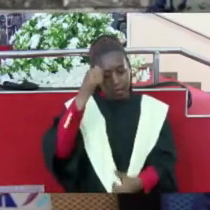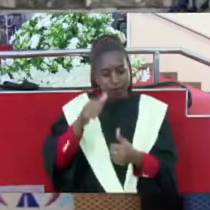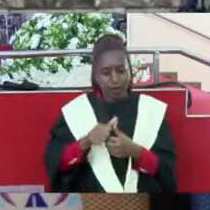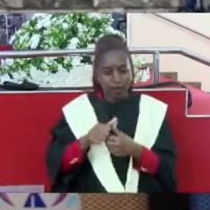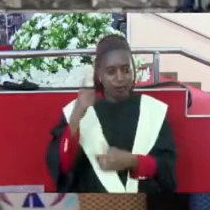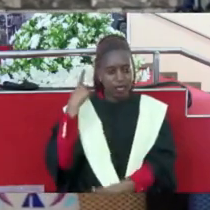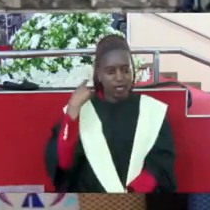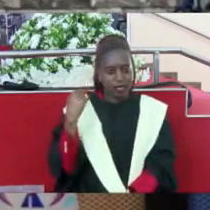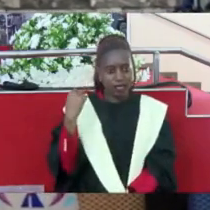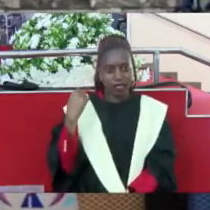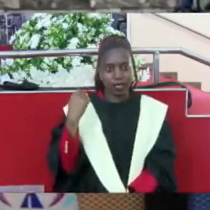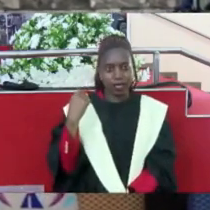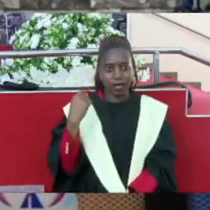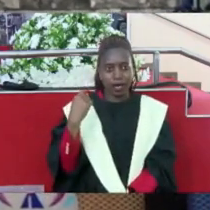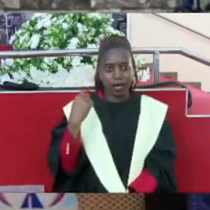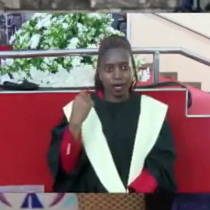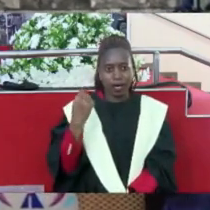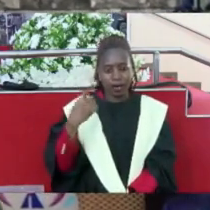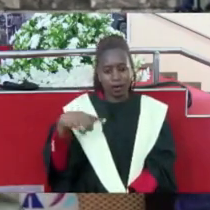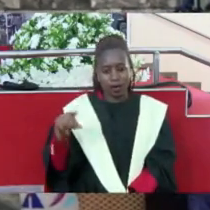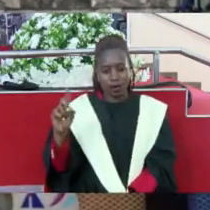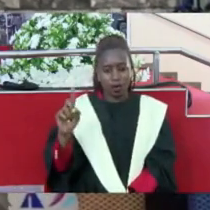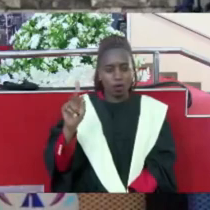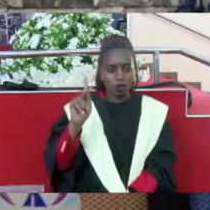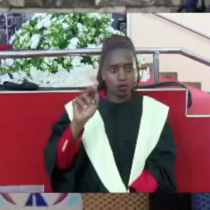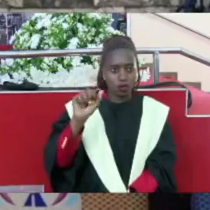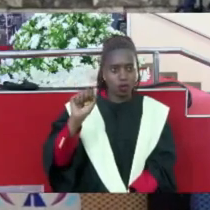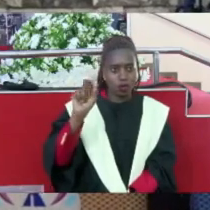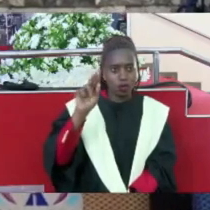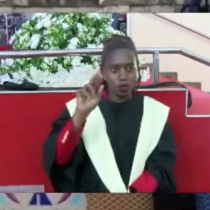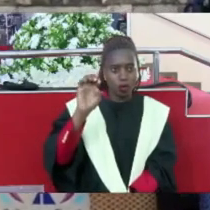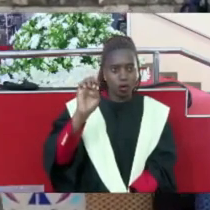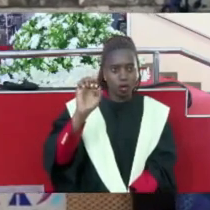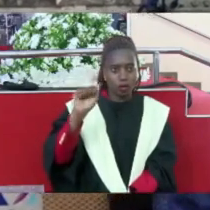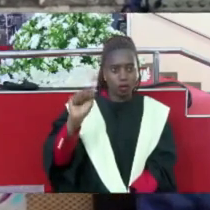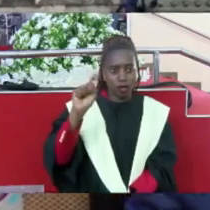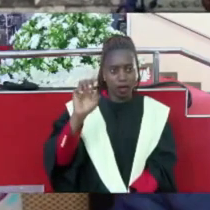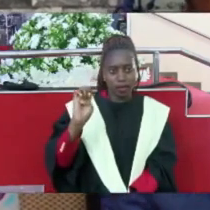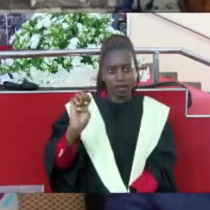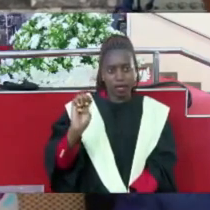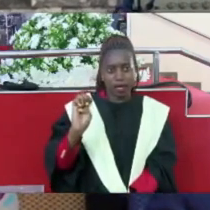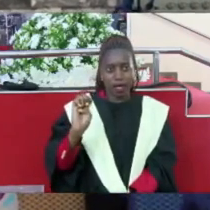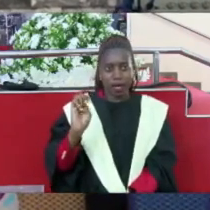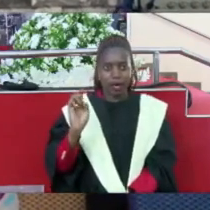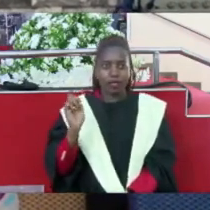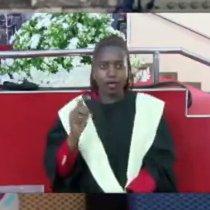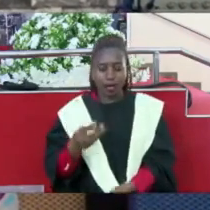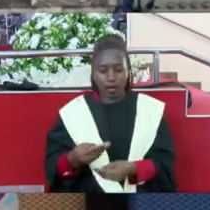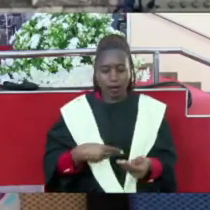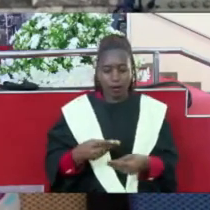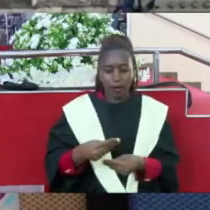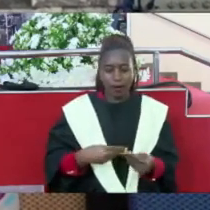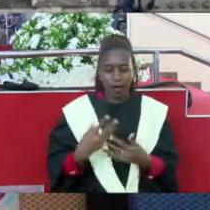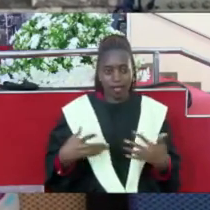alikuwa ananikumbusha. Ati walikuwa anaenda karate pale dukani. That they used to go to karate at the shop. Mwendia. Chumbe.